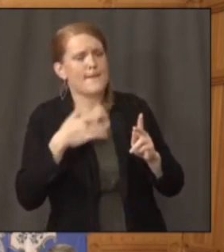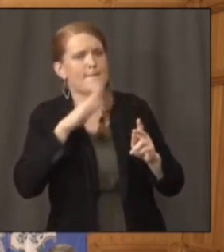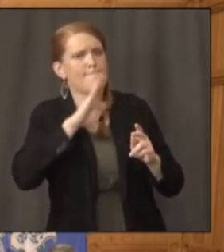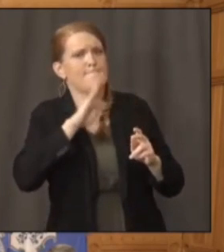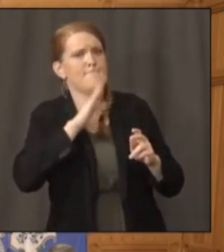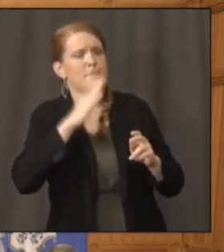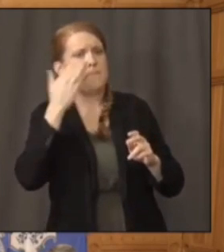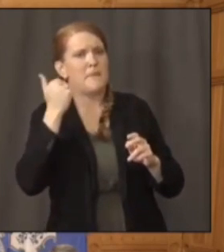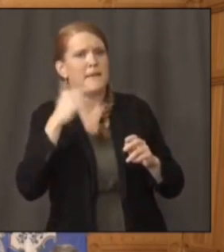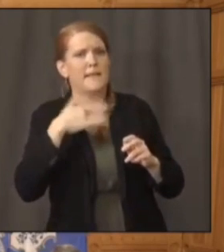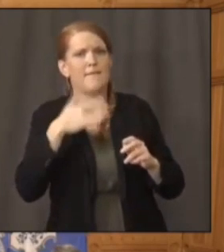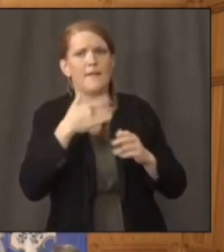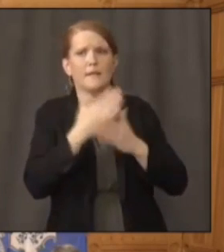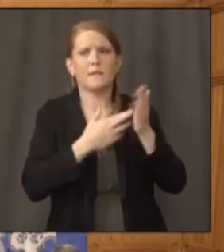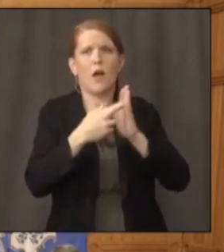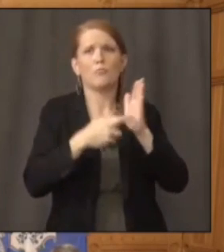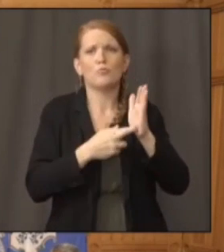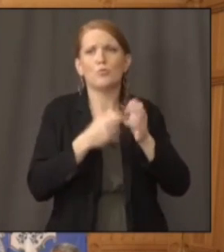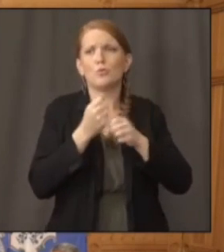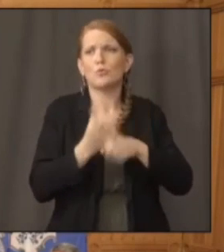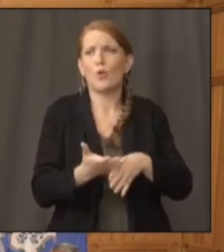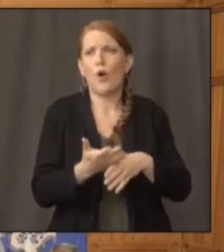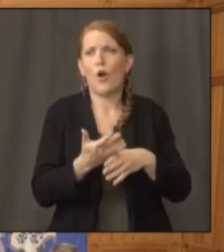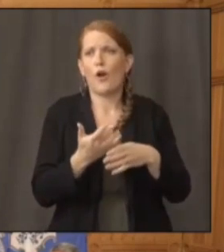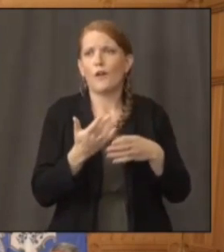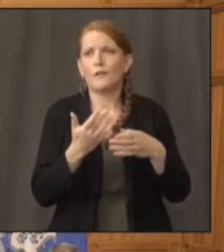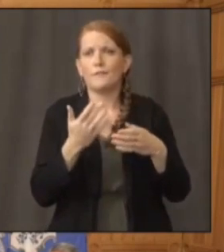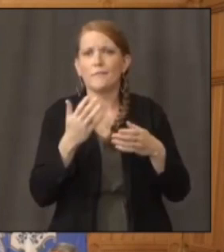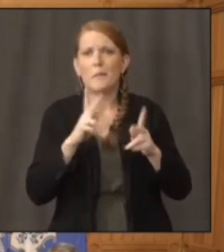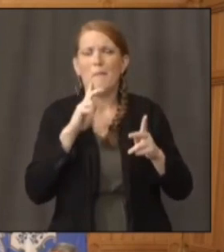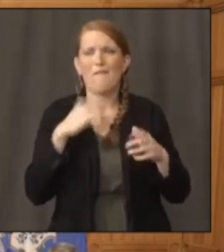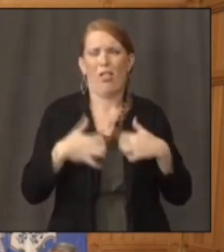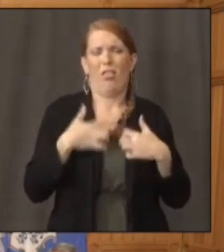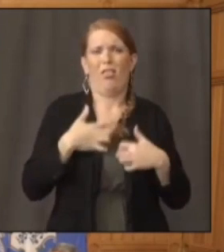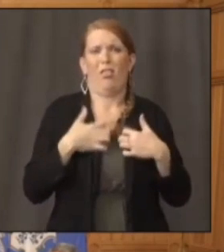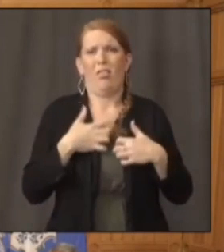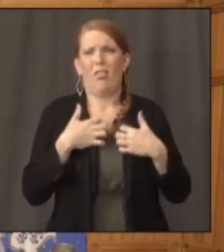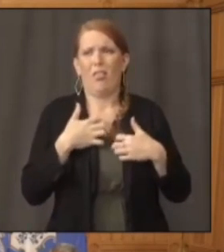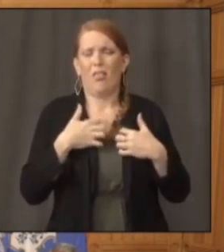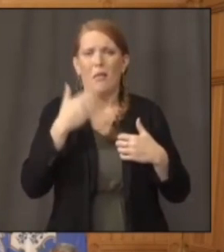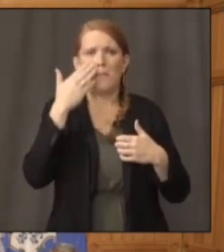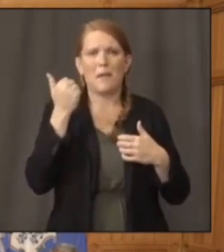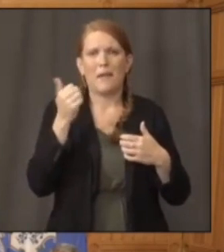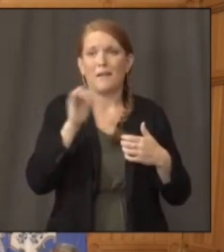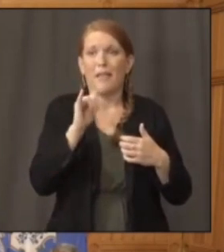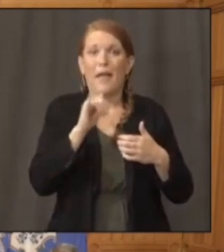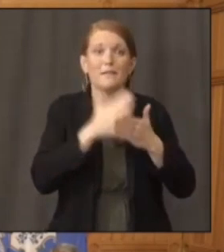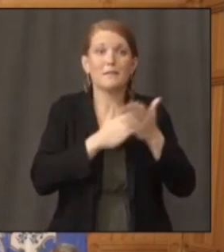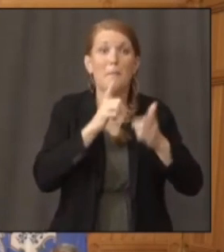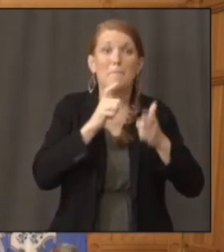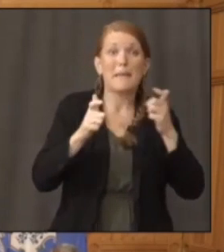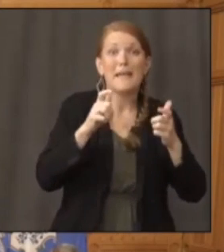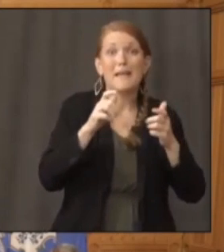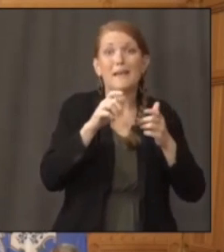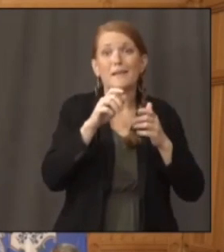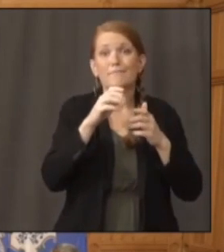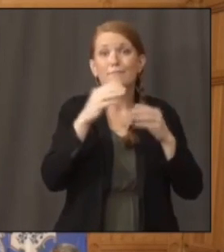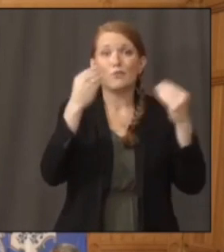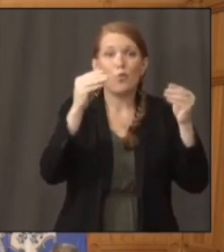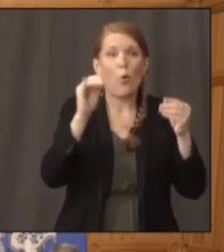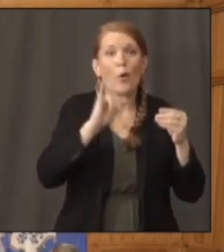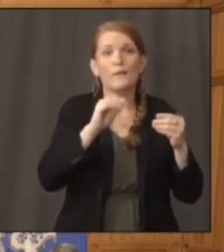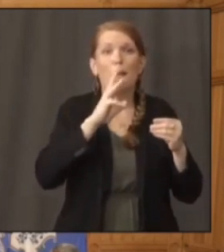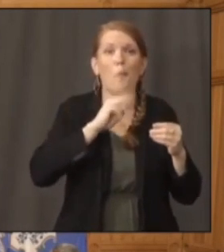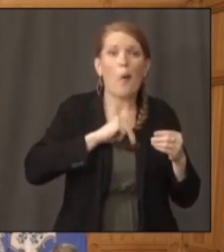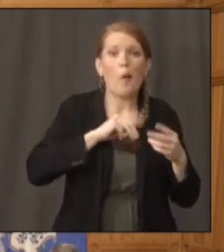big box stores basically, almost back to normal in terms of operations, but some smaller businesses are struggling. In fact, some